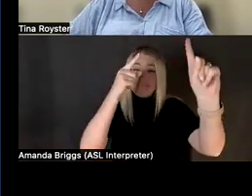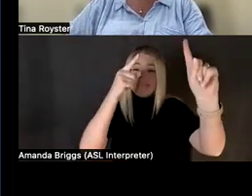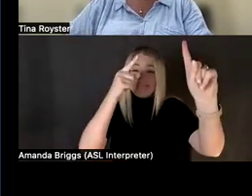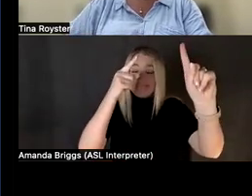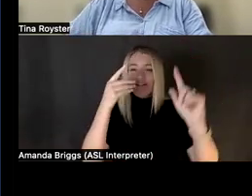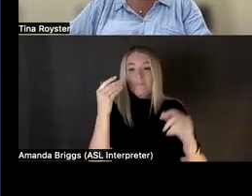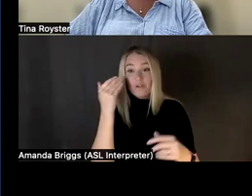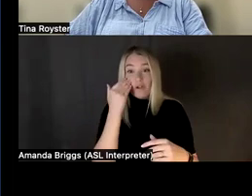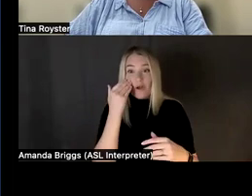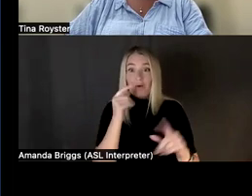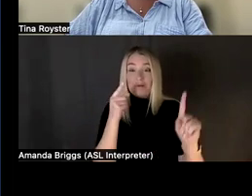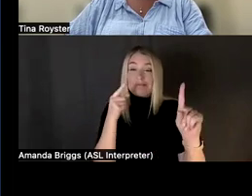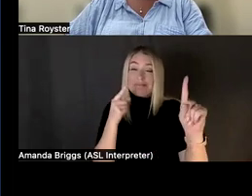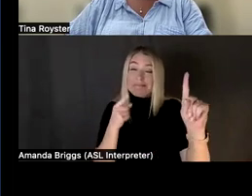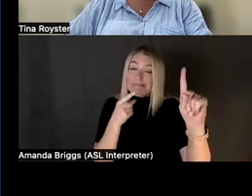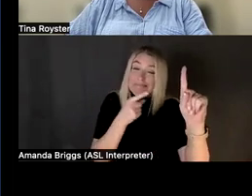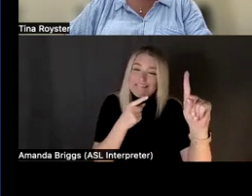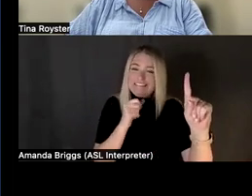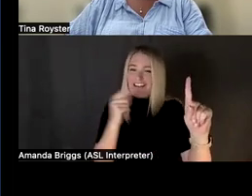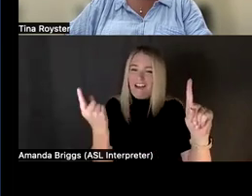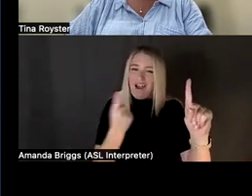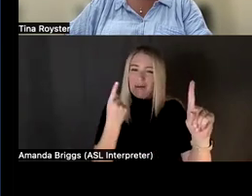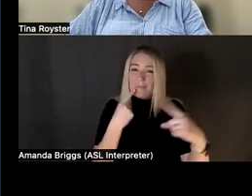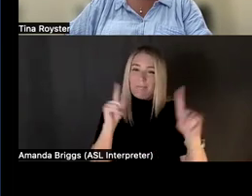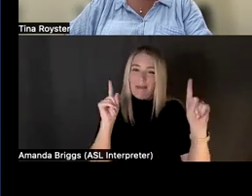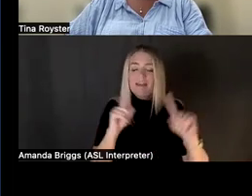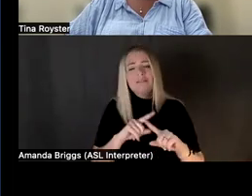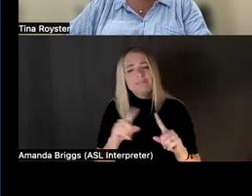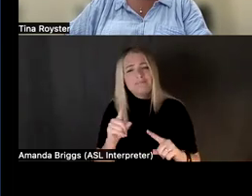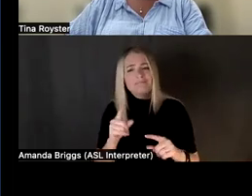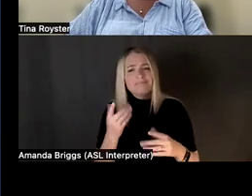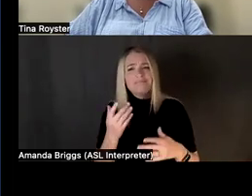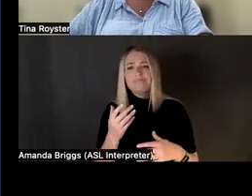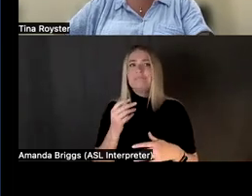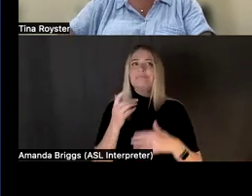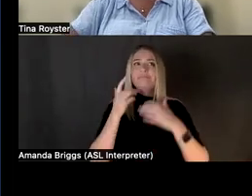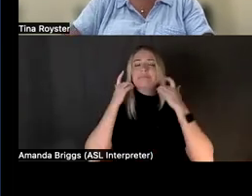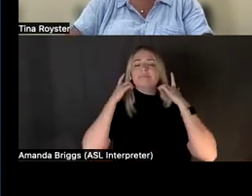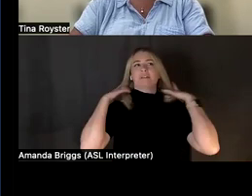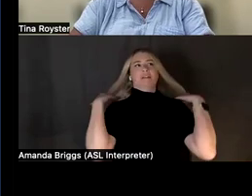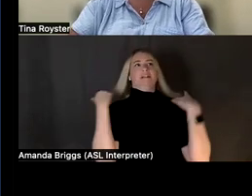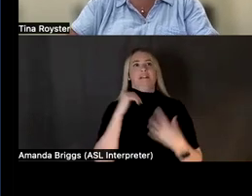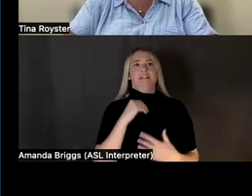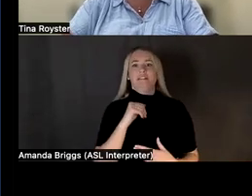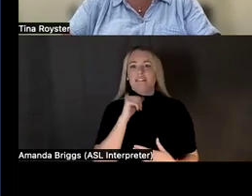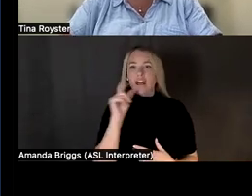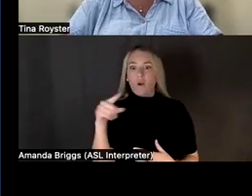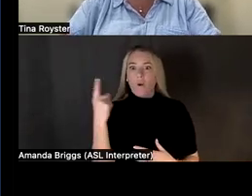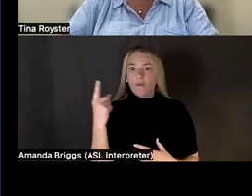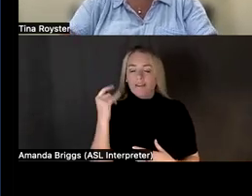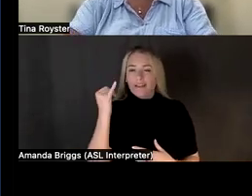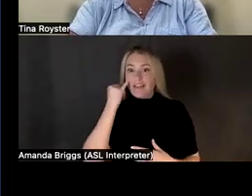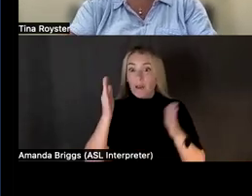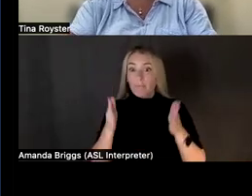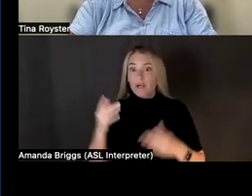we're not always there on all of them. But the interesting thing to me is it wasn't just, we need to frisk everybody when they come